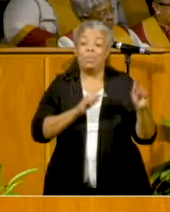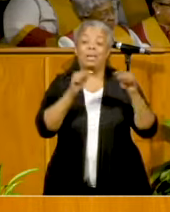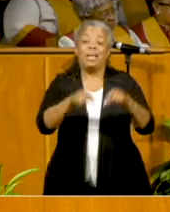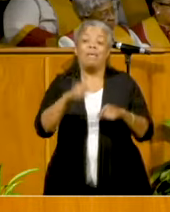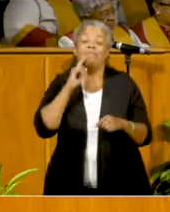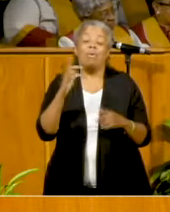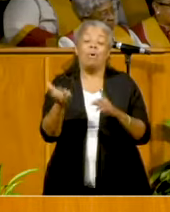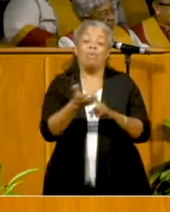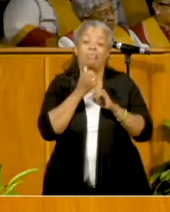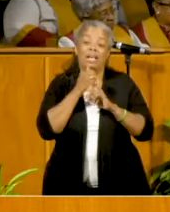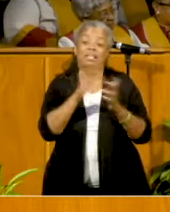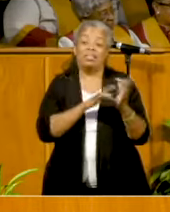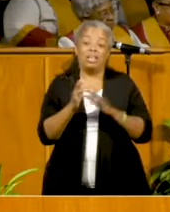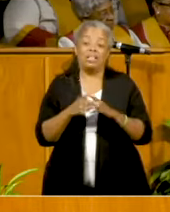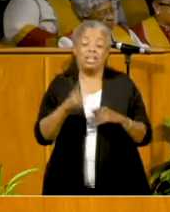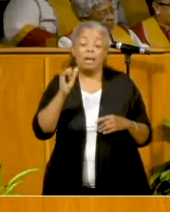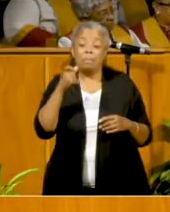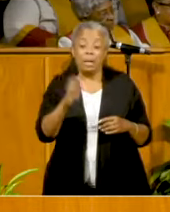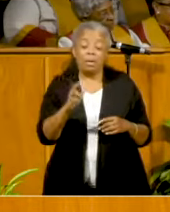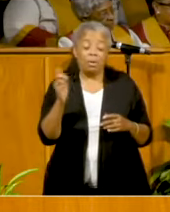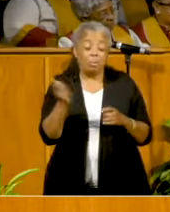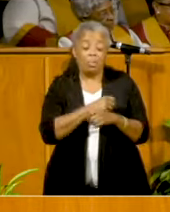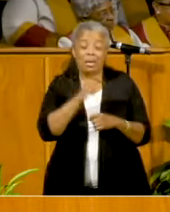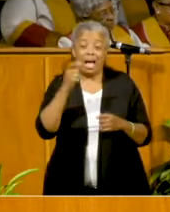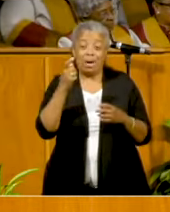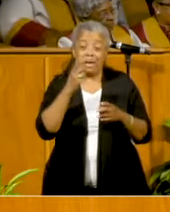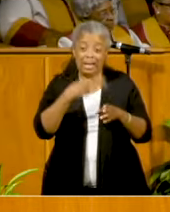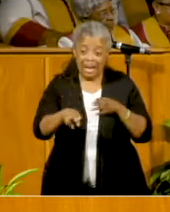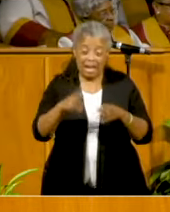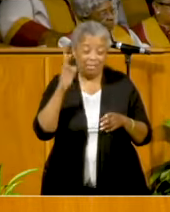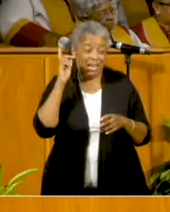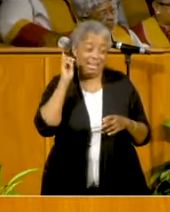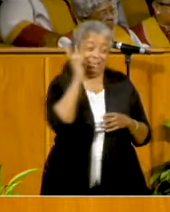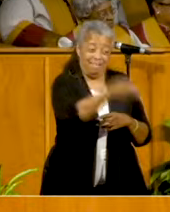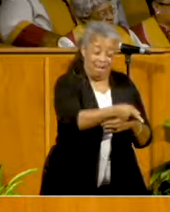arrest Jesus, and Peter pulled out a switchblade and cut somebody.